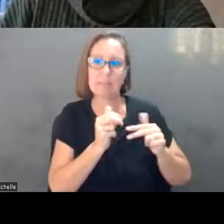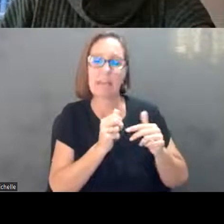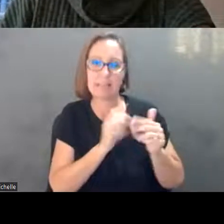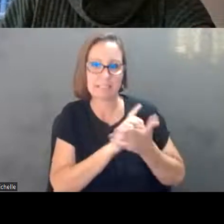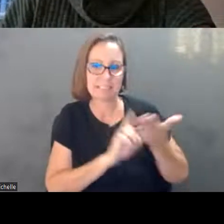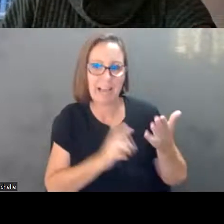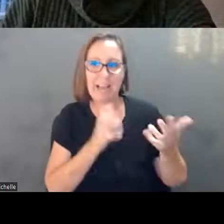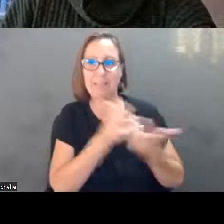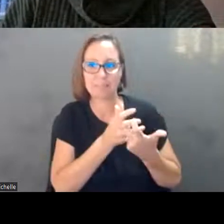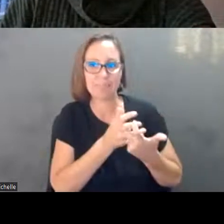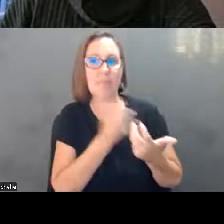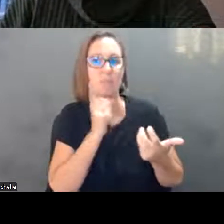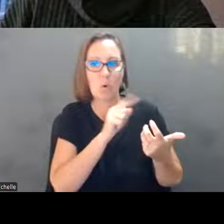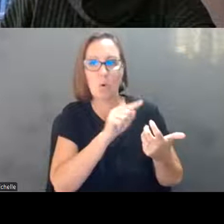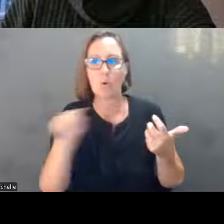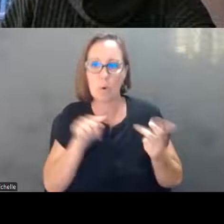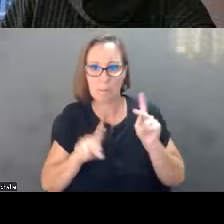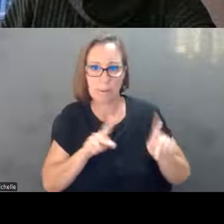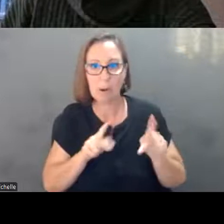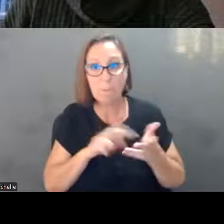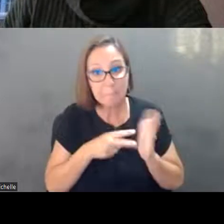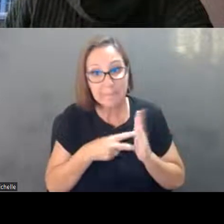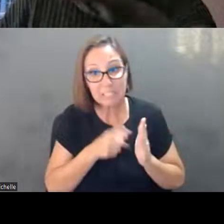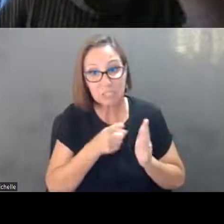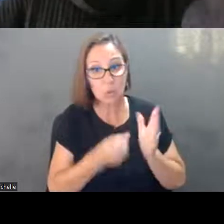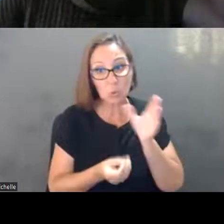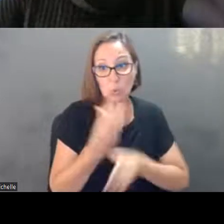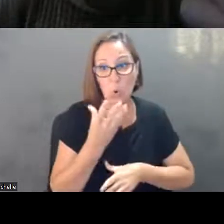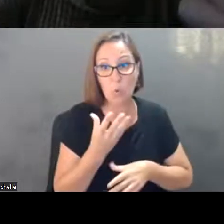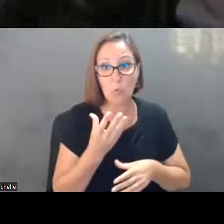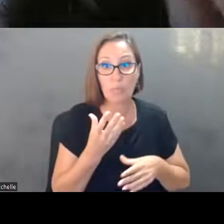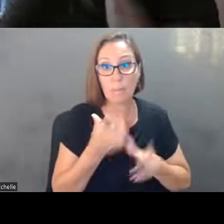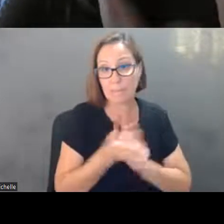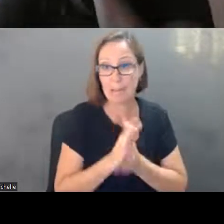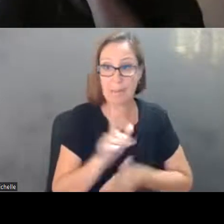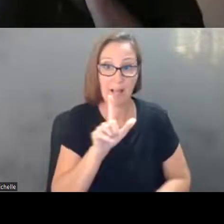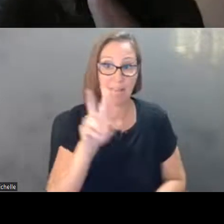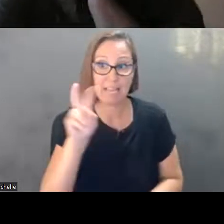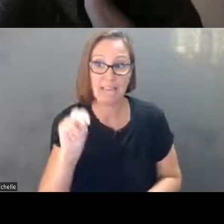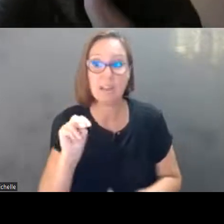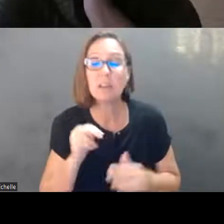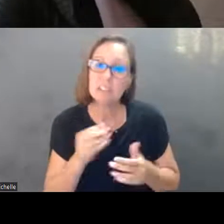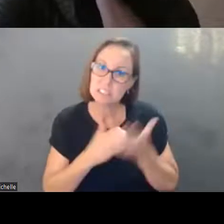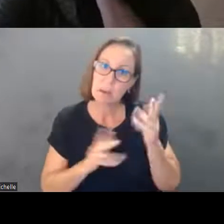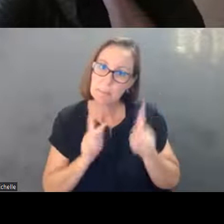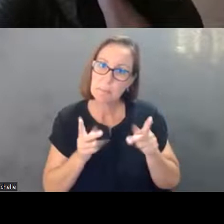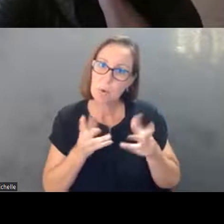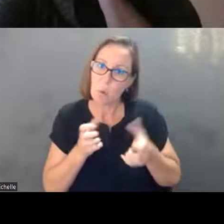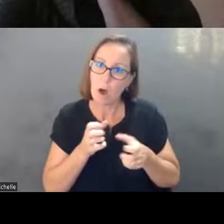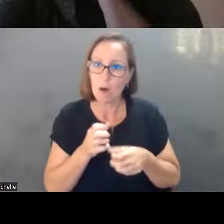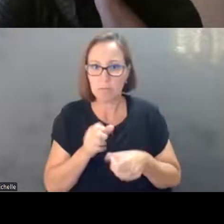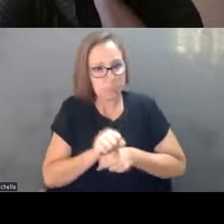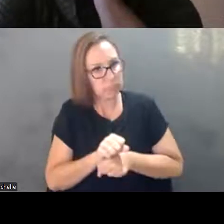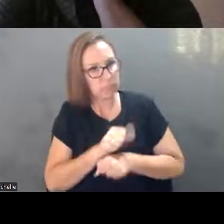it means that your growth automatically means you need to become an LVN, because some people actually want to be direct care workers. It's the job